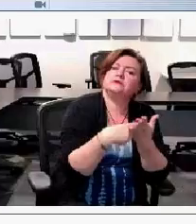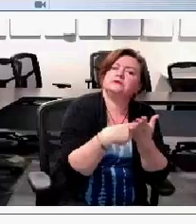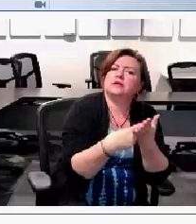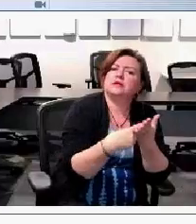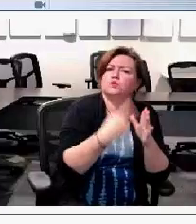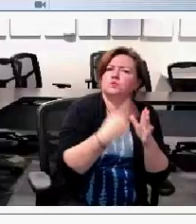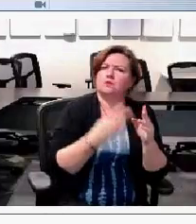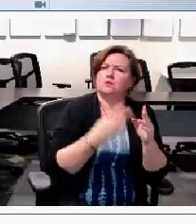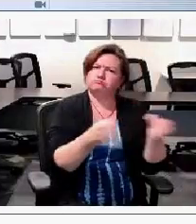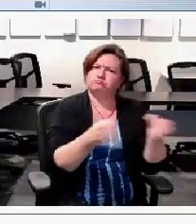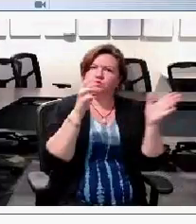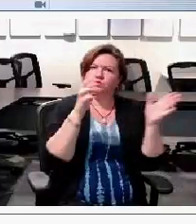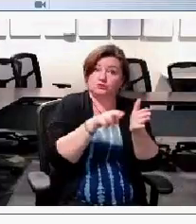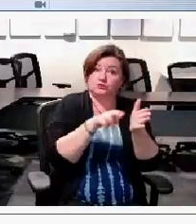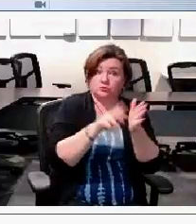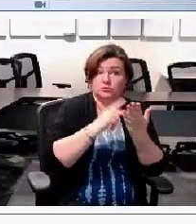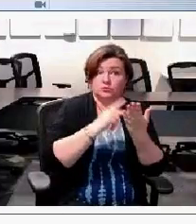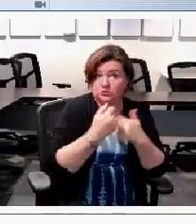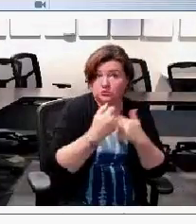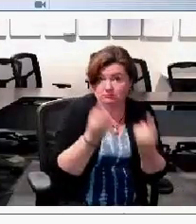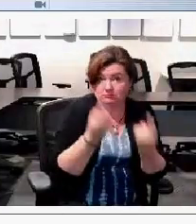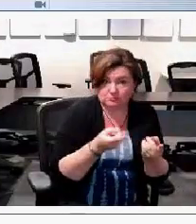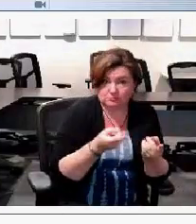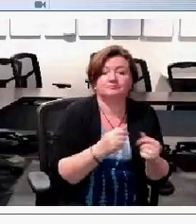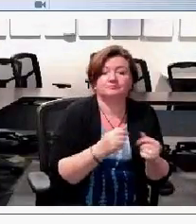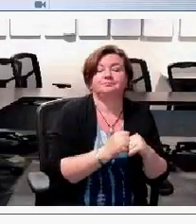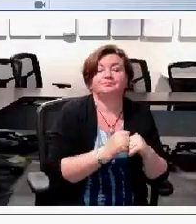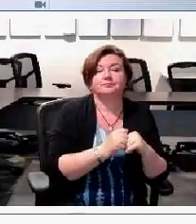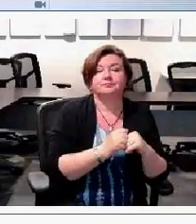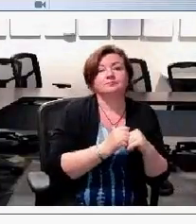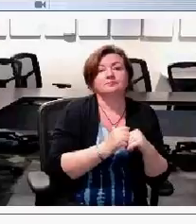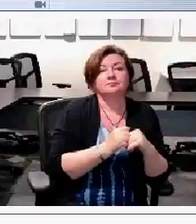brief overview of recent research projects at the center.